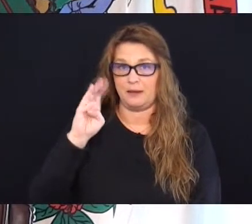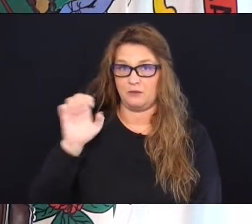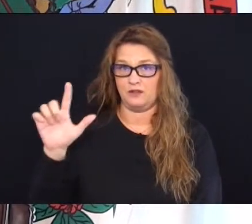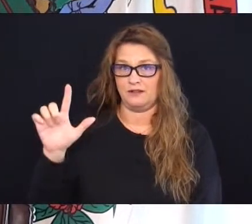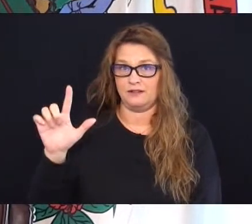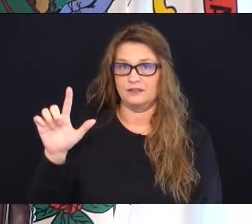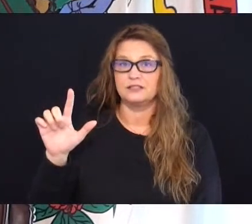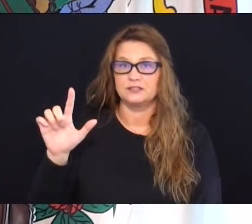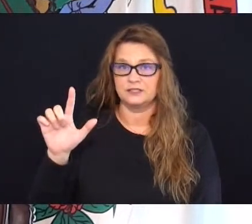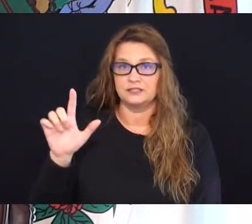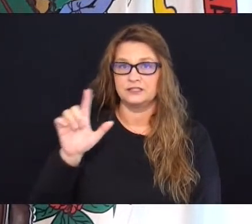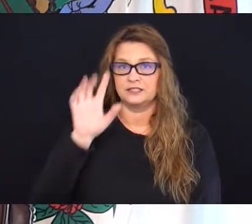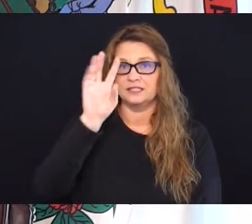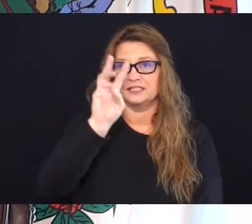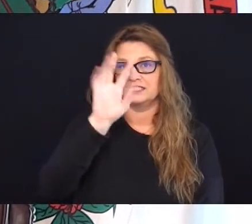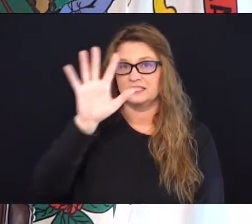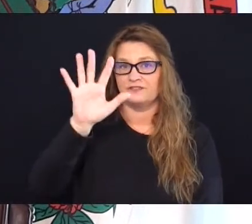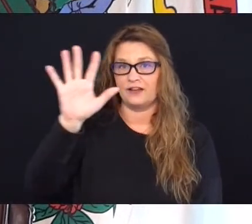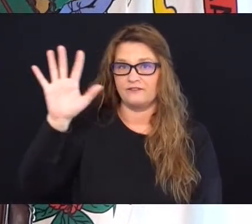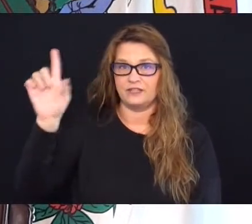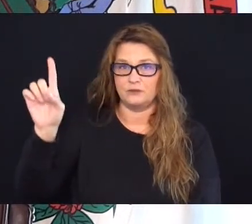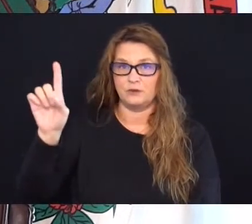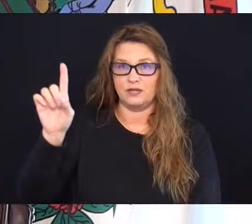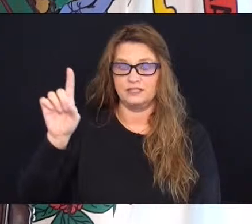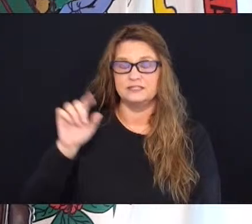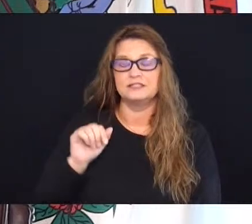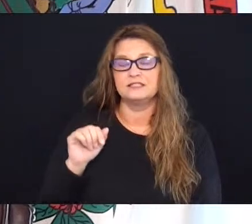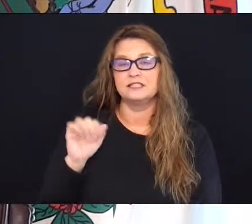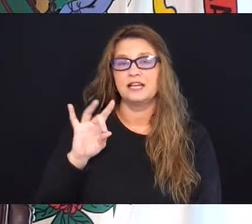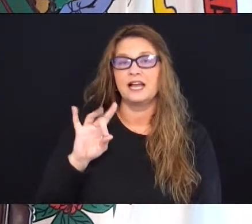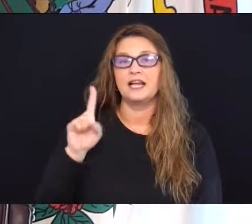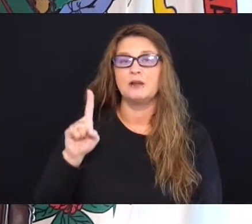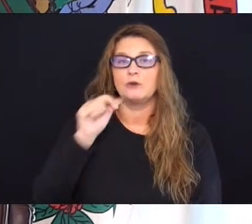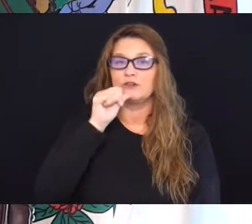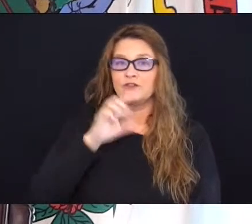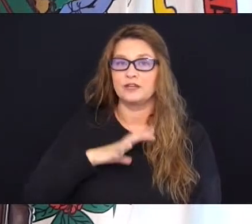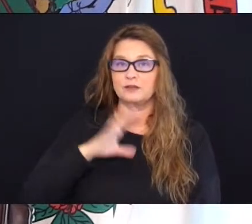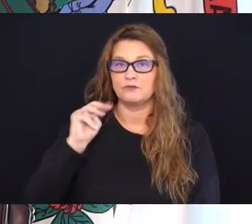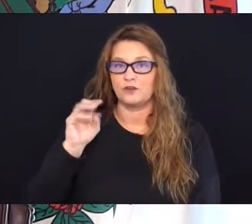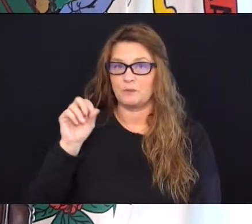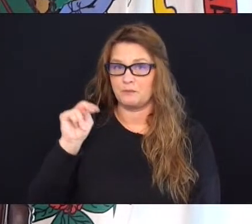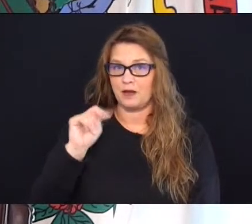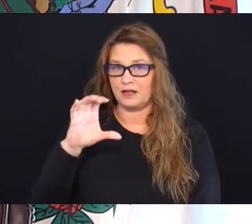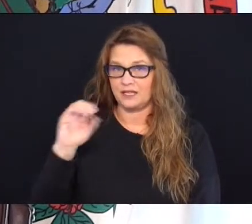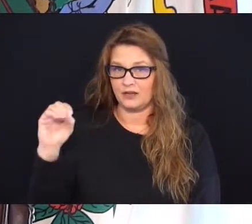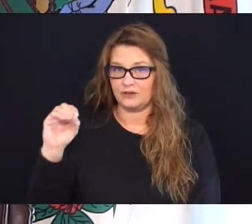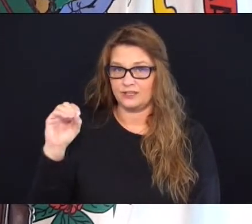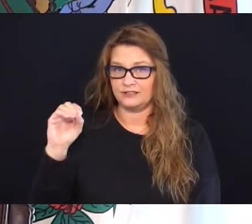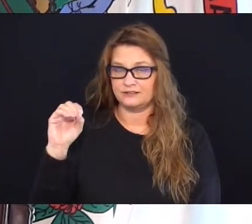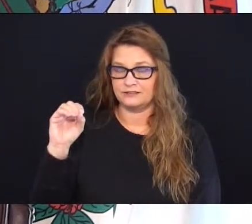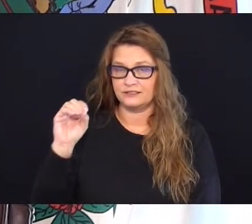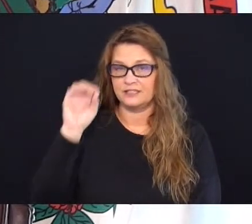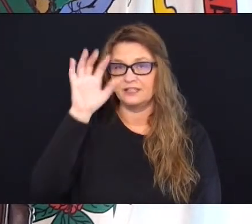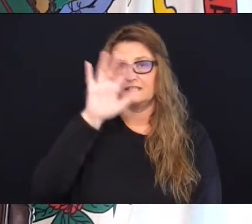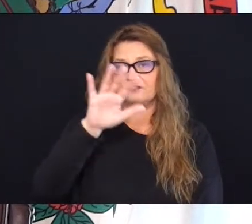County. The 6,551st death is an 81-year-old female from Monongalia County.